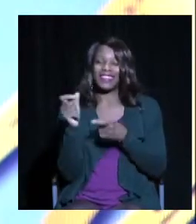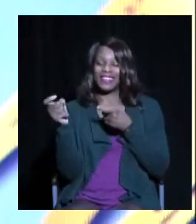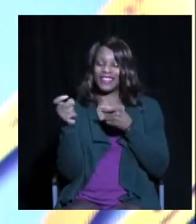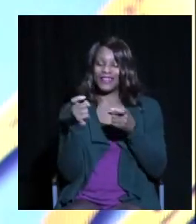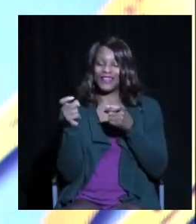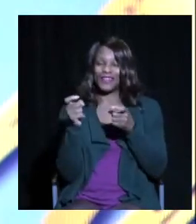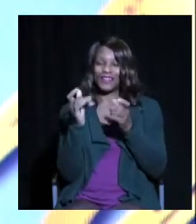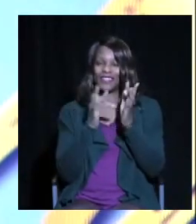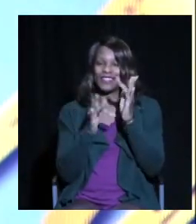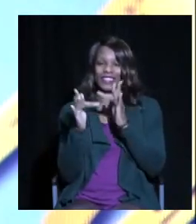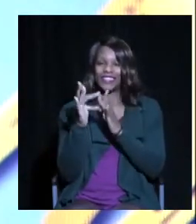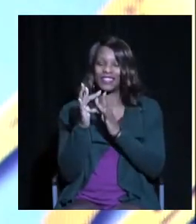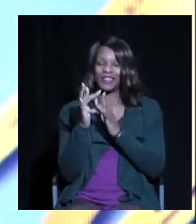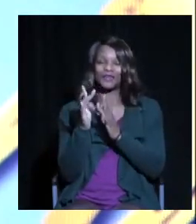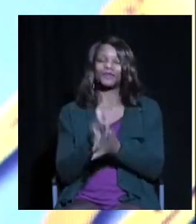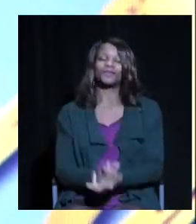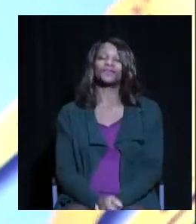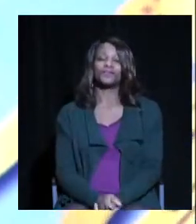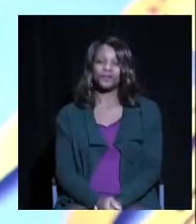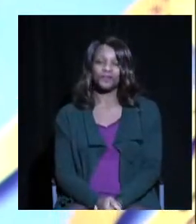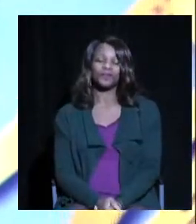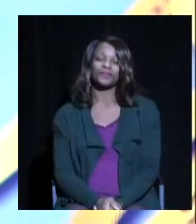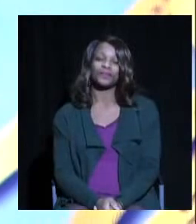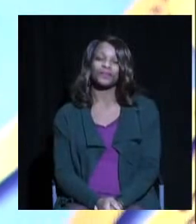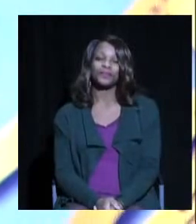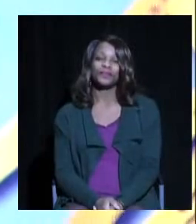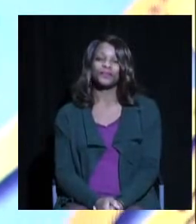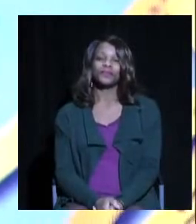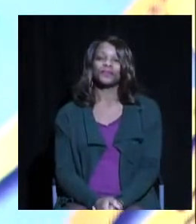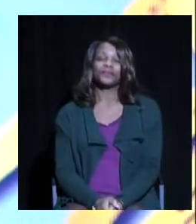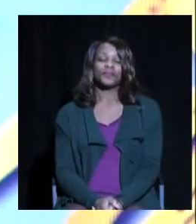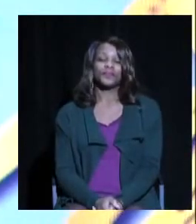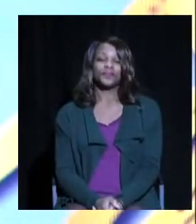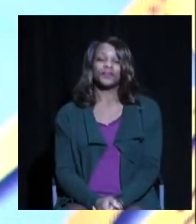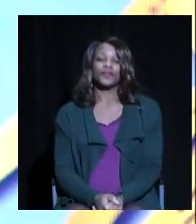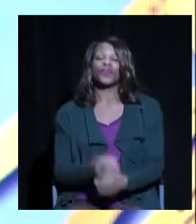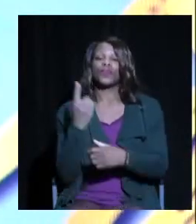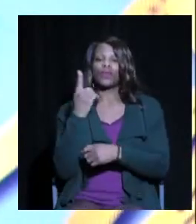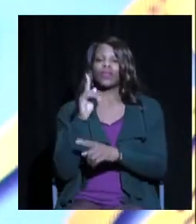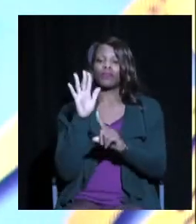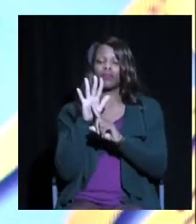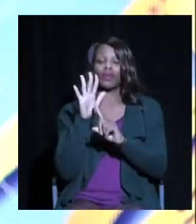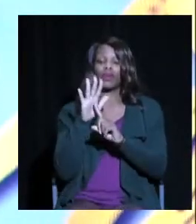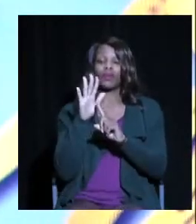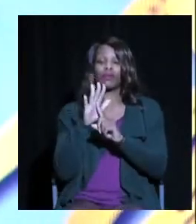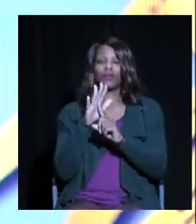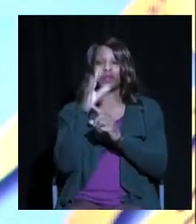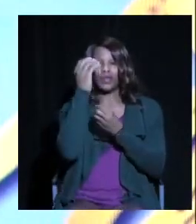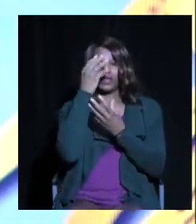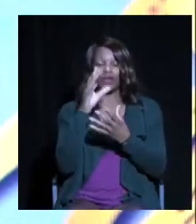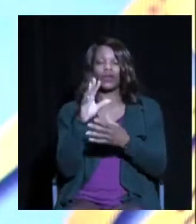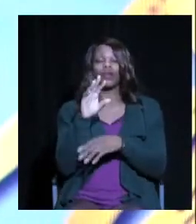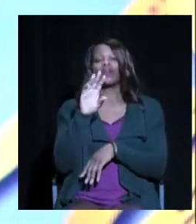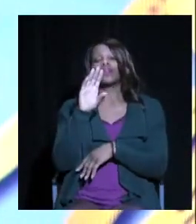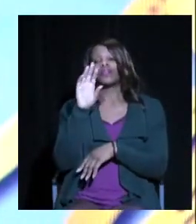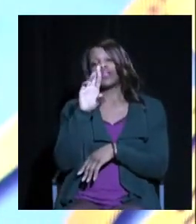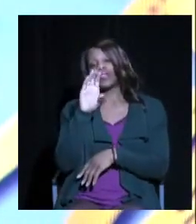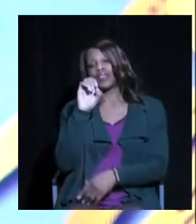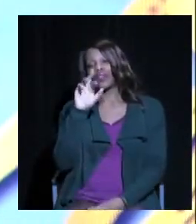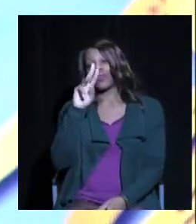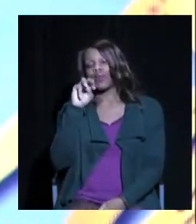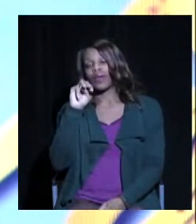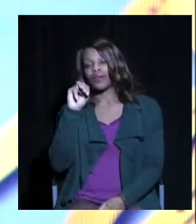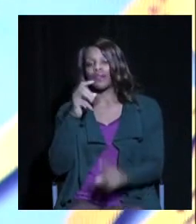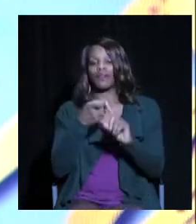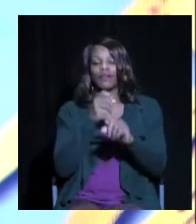of King Jesus. One of the most popular shows on Netflix right now is called The Crown. It is a show about